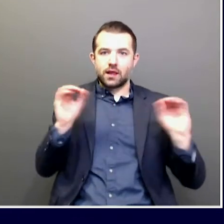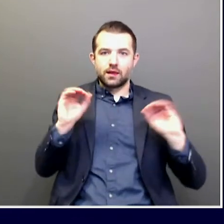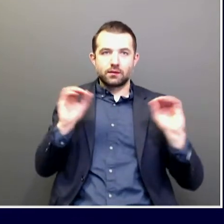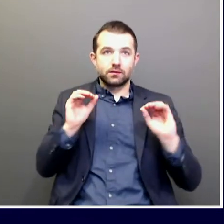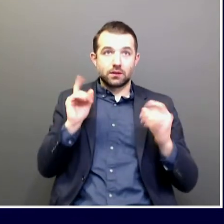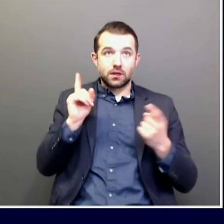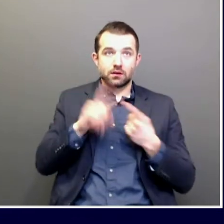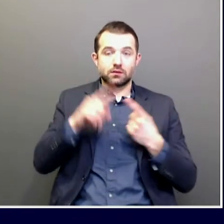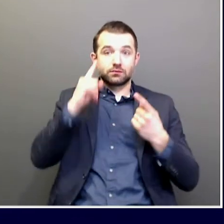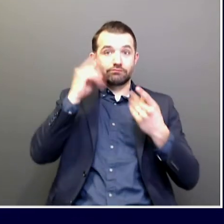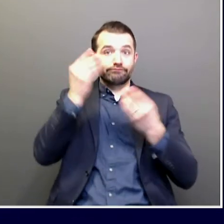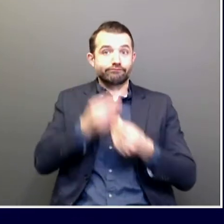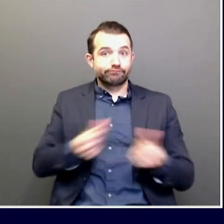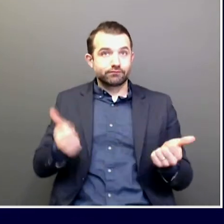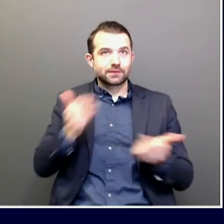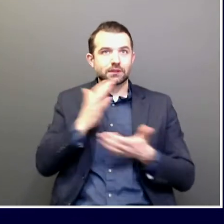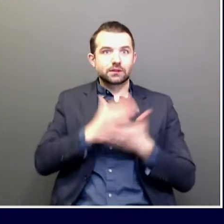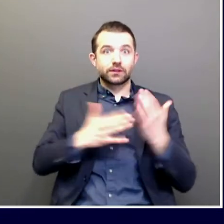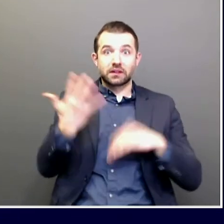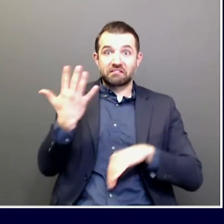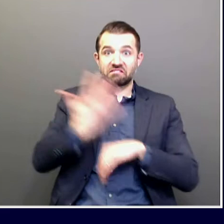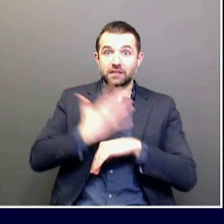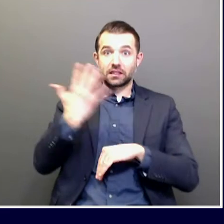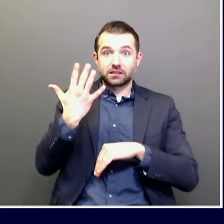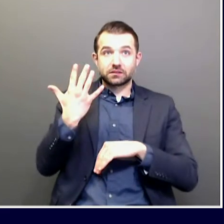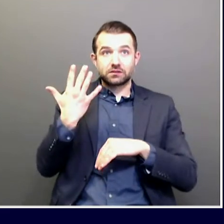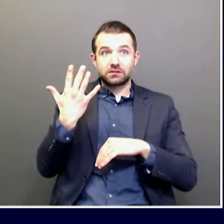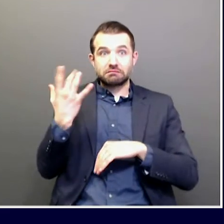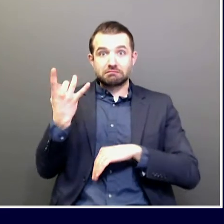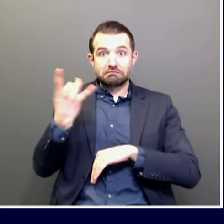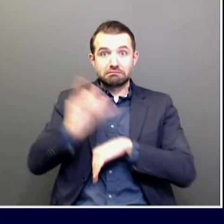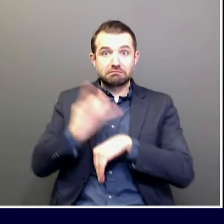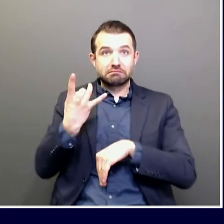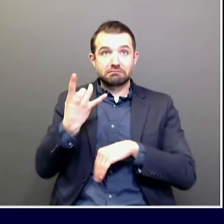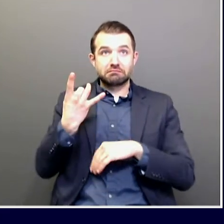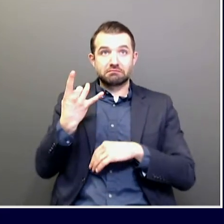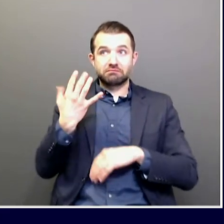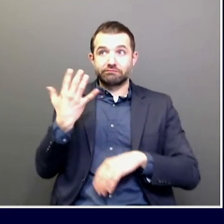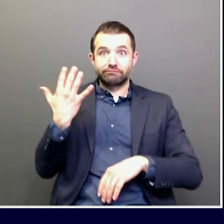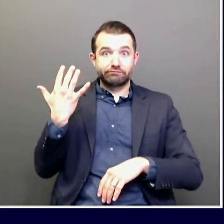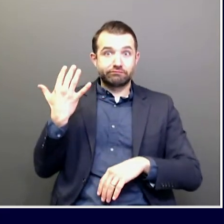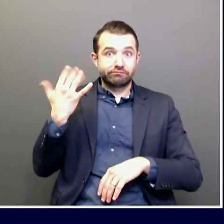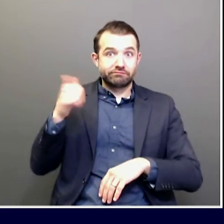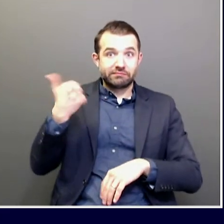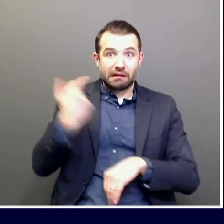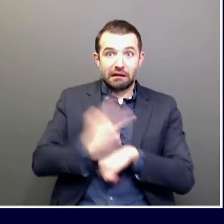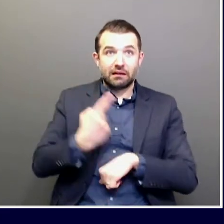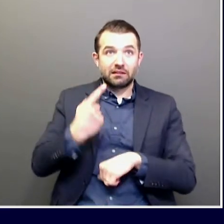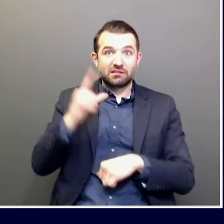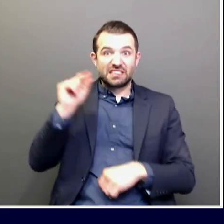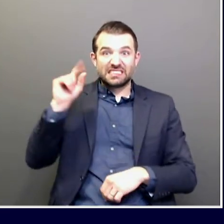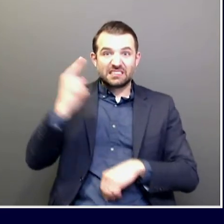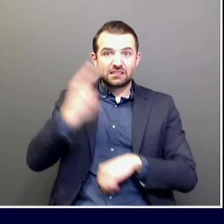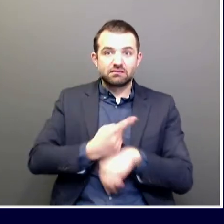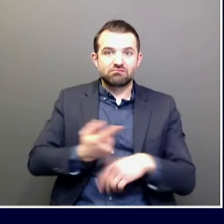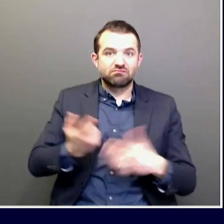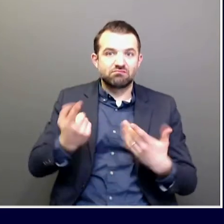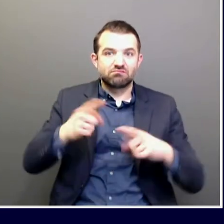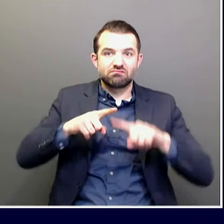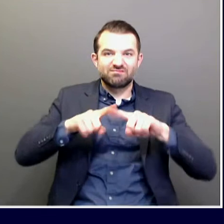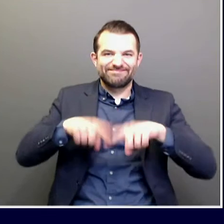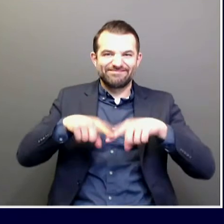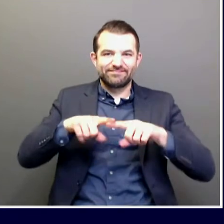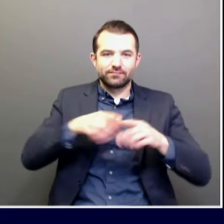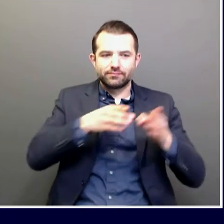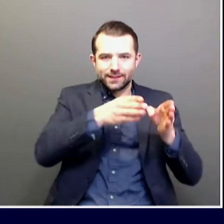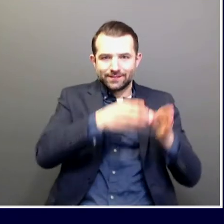in significant enough quantities to get someone else sick. That's all, again, laid out on the website. So the first place for folks to go is to